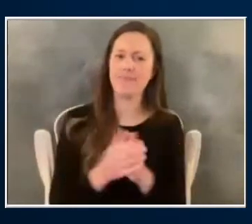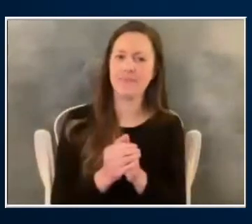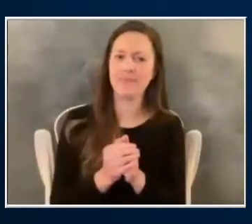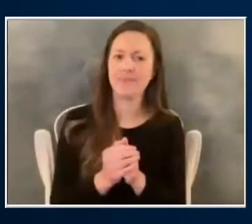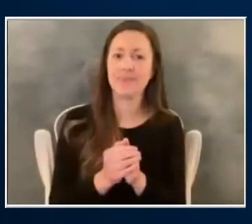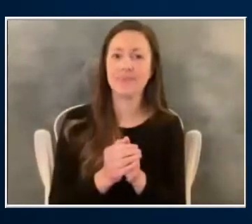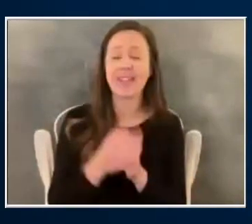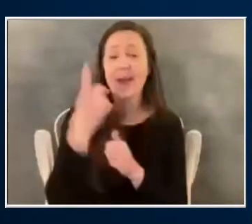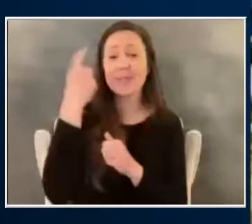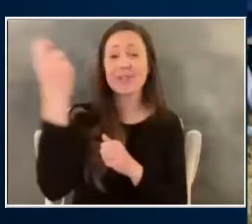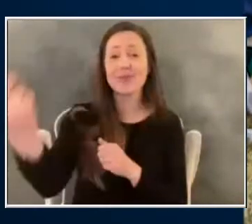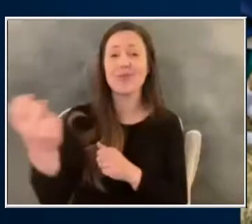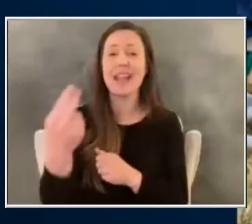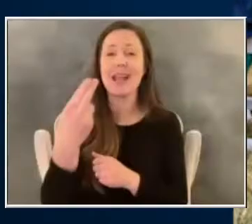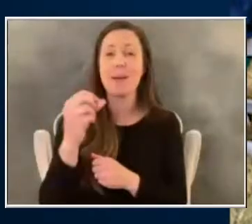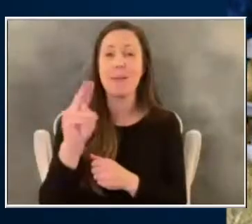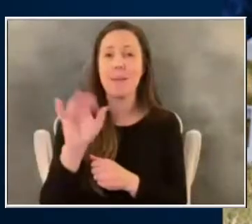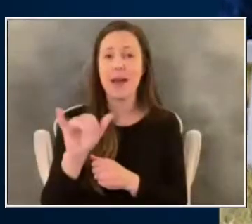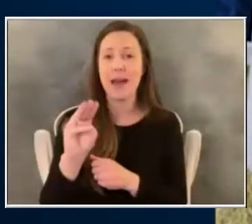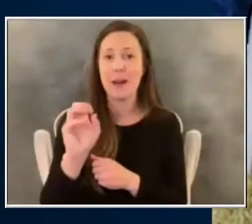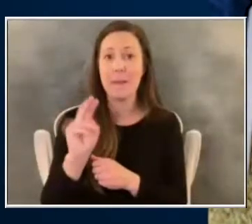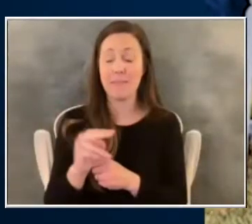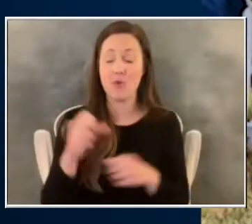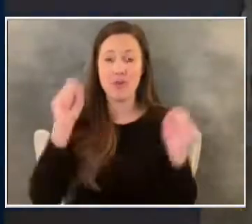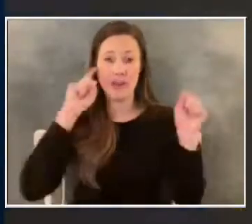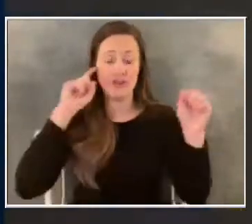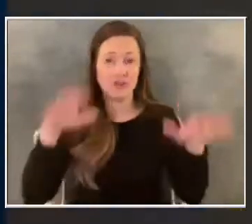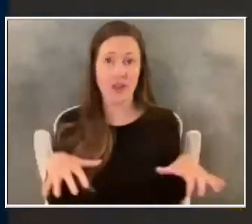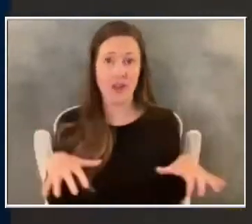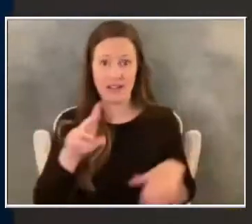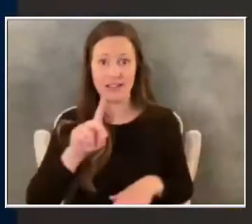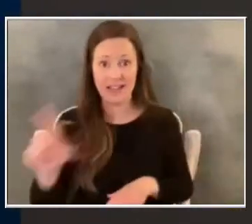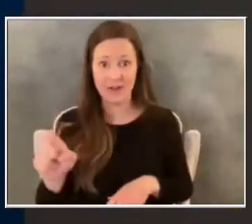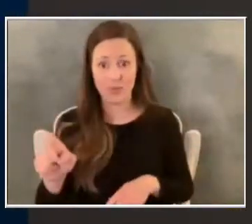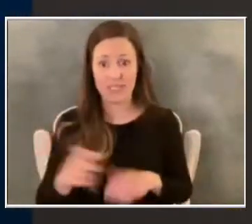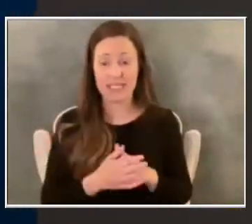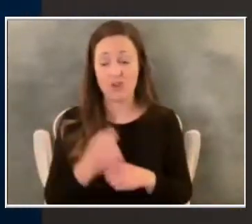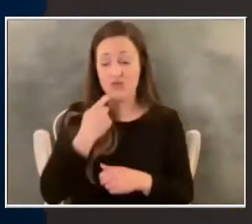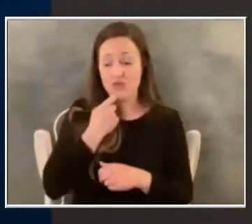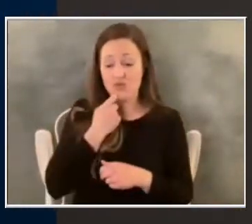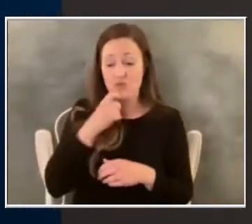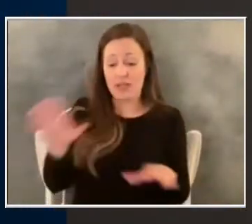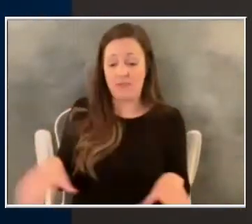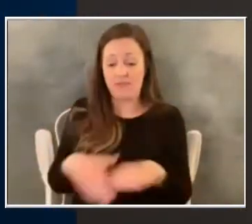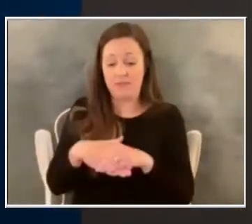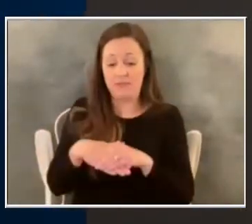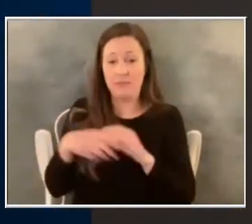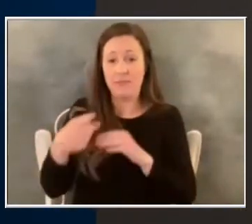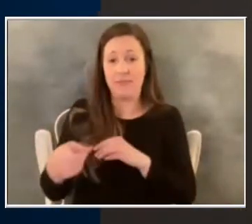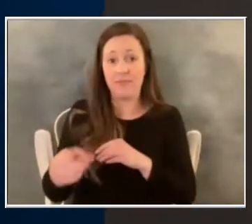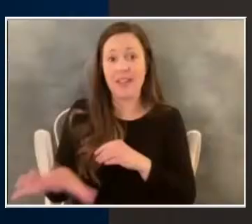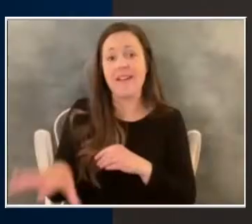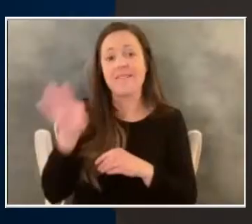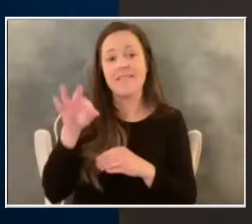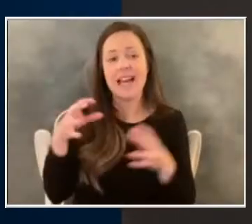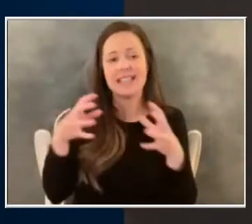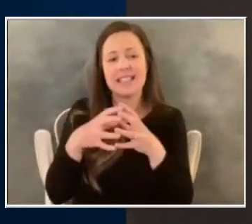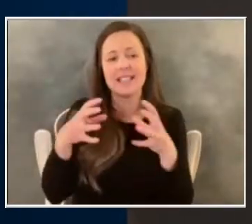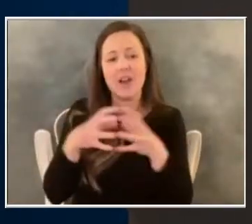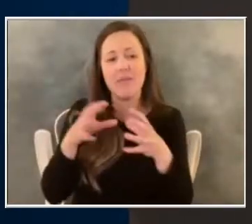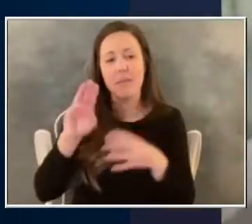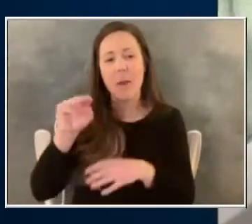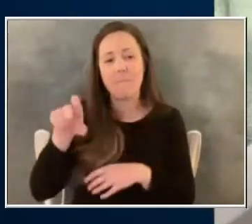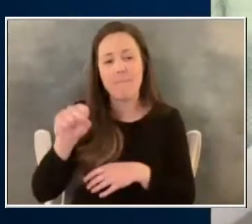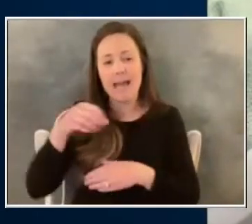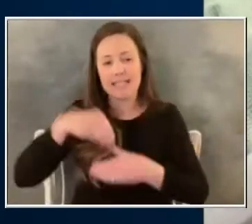honeymoon followed by a shocking diagnosis. A newlywed discovers a softball-sized mass in his lungs, and